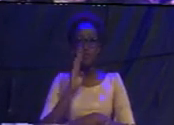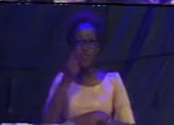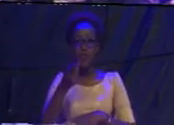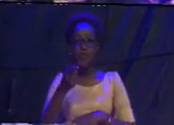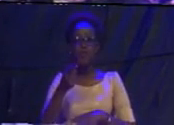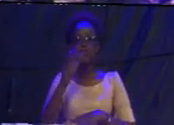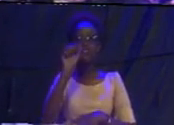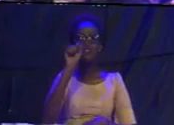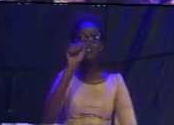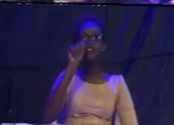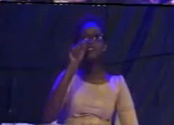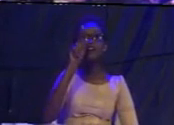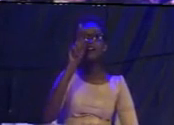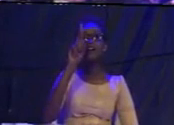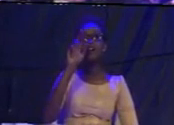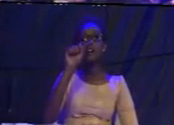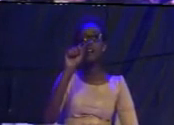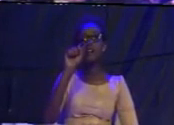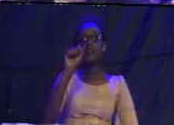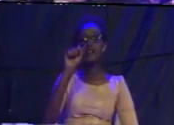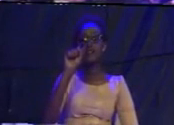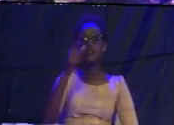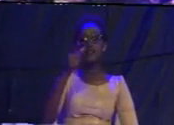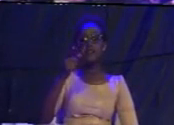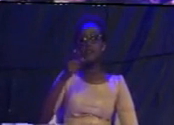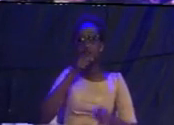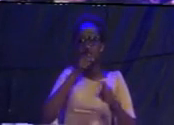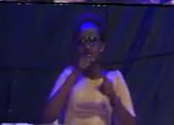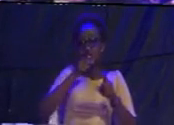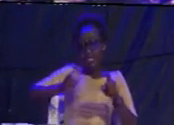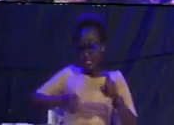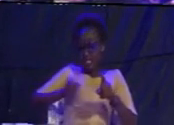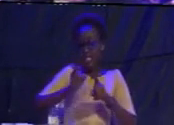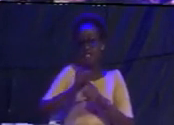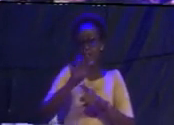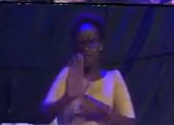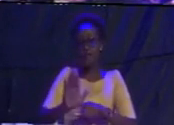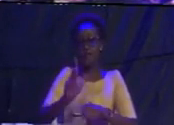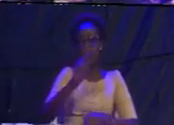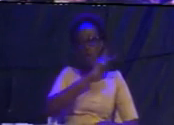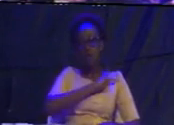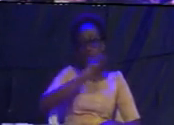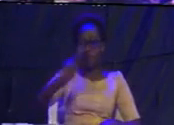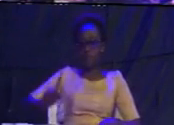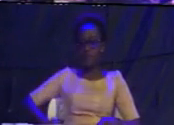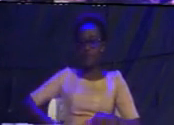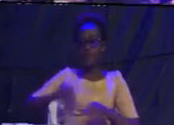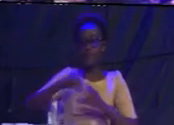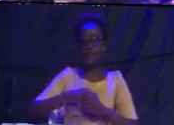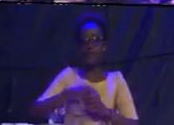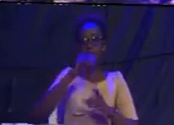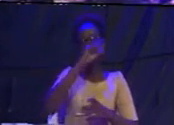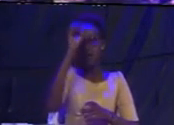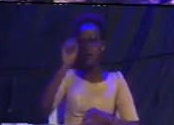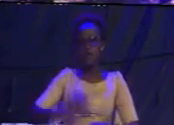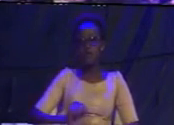mushikiwe. After lying that Sarah was his sister, umwami wo muri Africa, the king of Africa